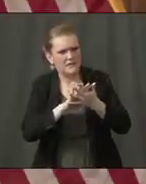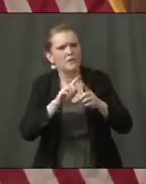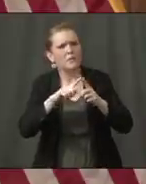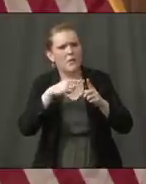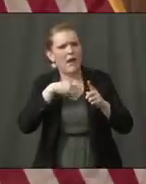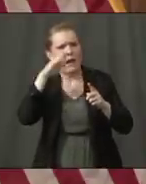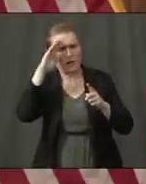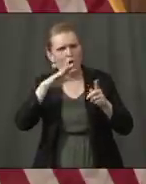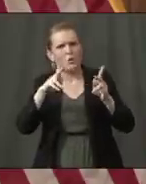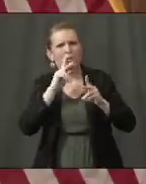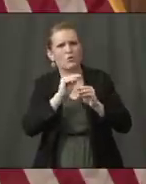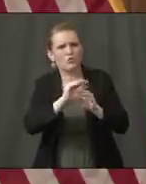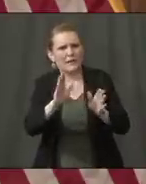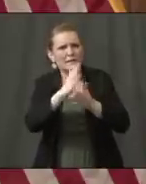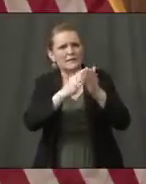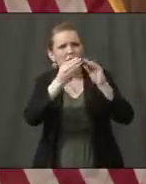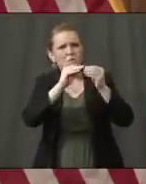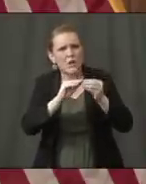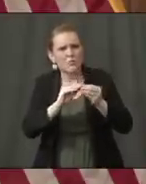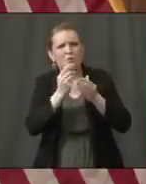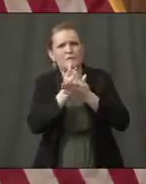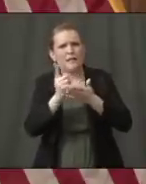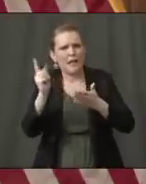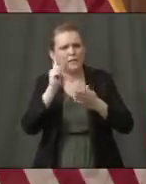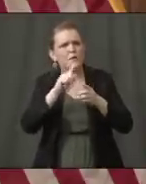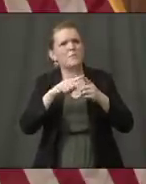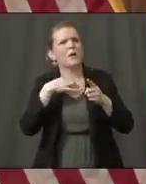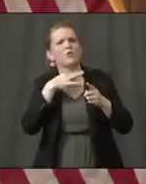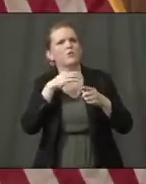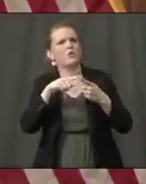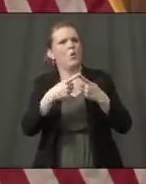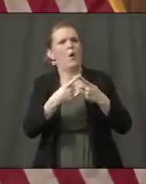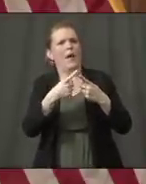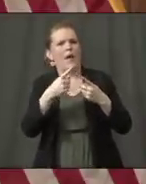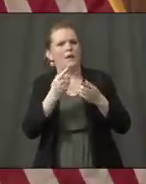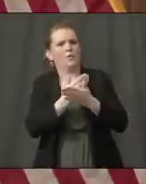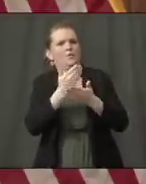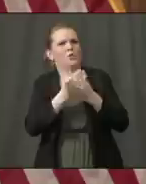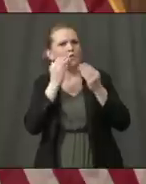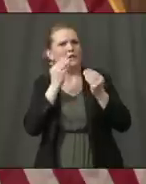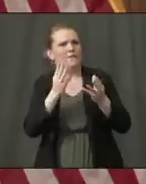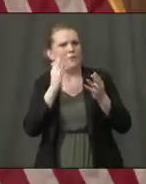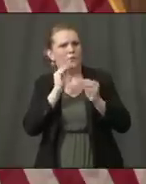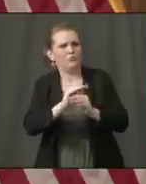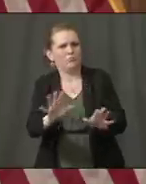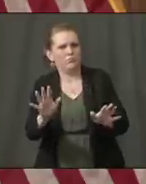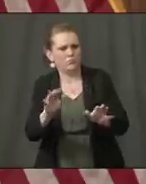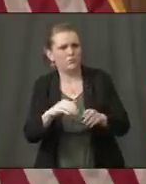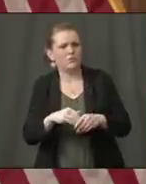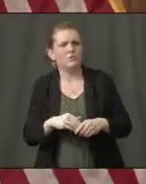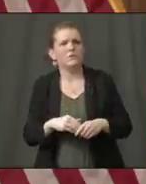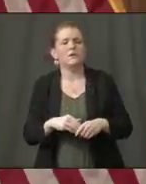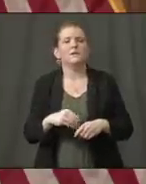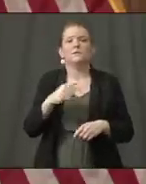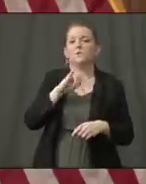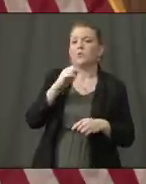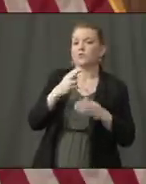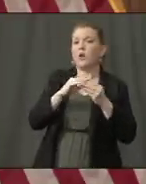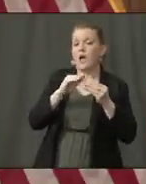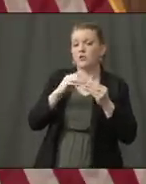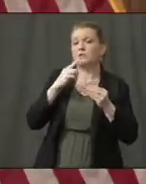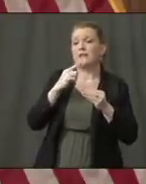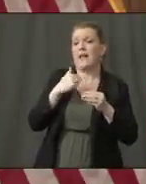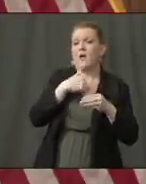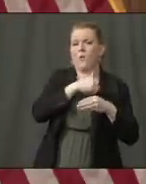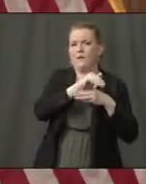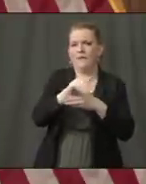I was wondering when that was going to be updated. Sure. Well, we'll have in our nightly metrics report our standard nursing home